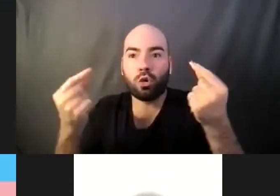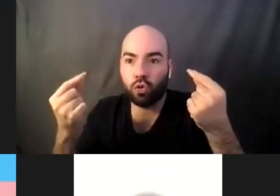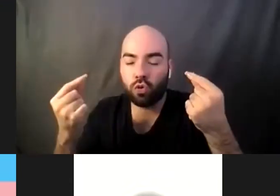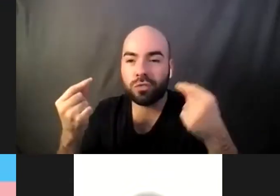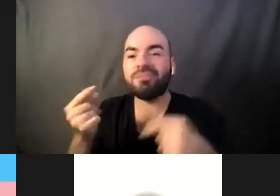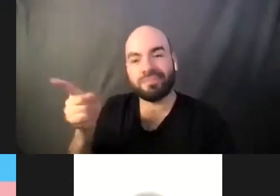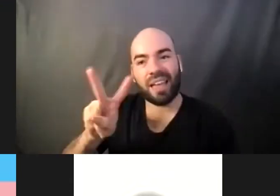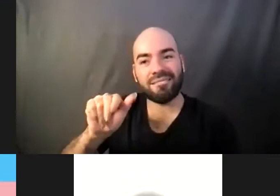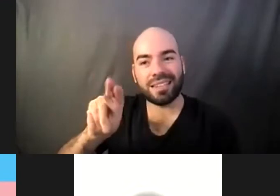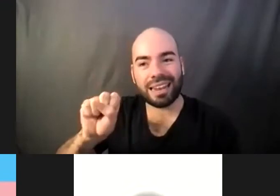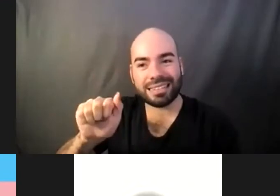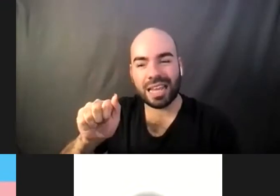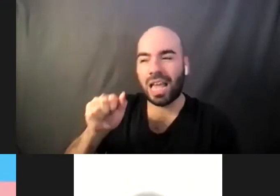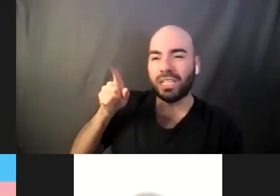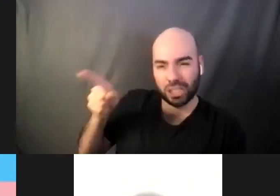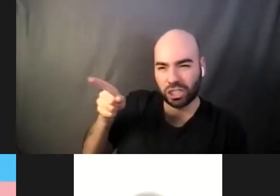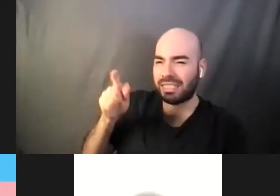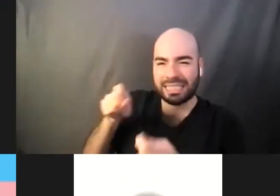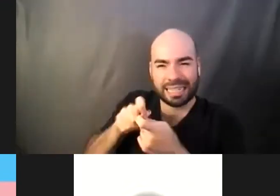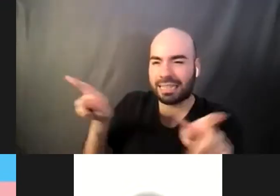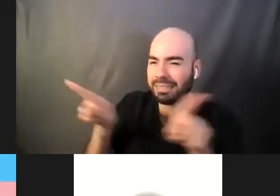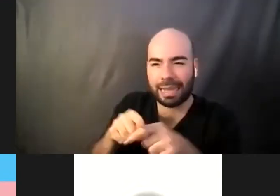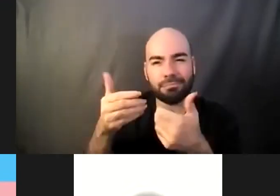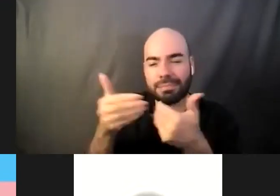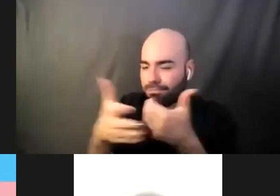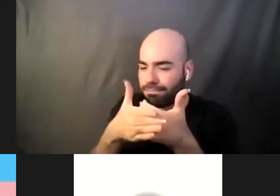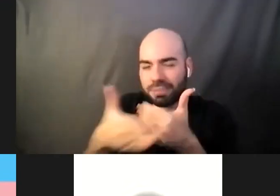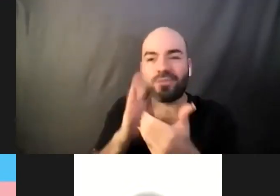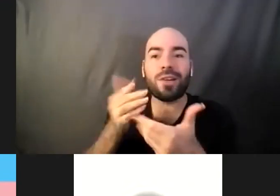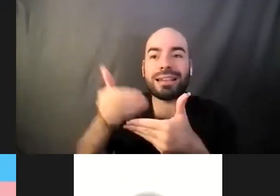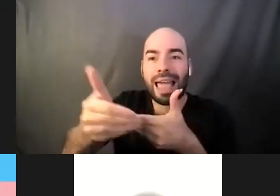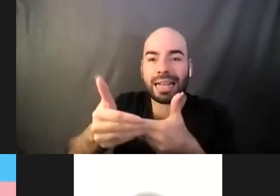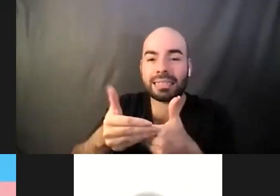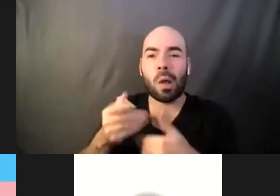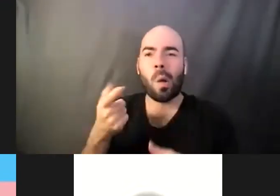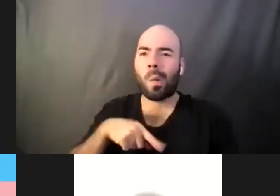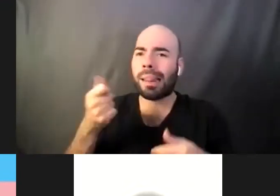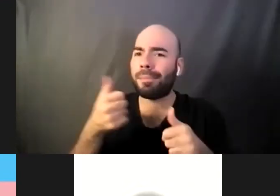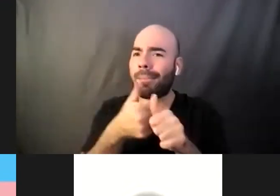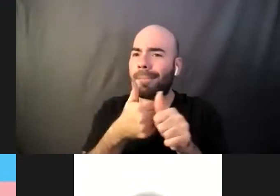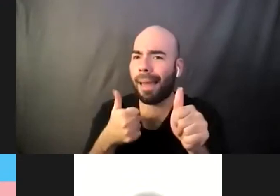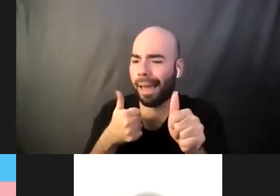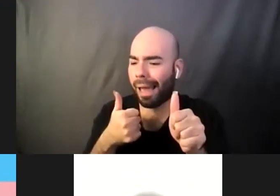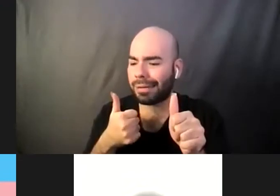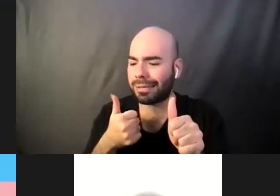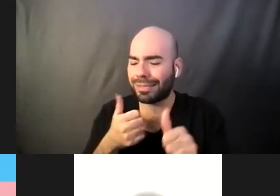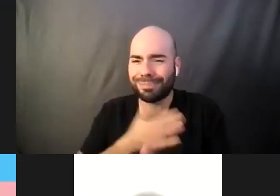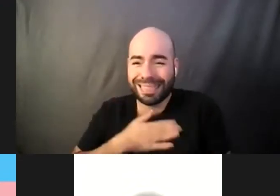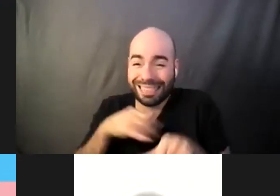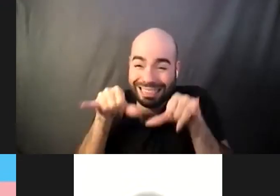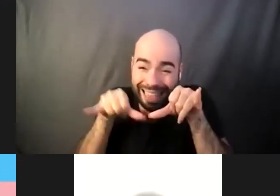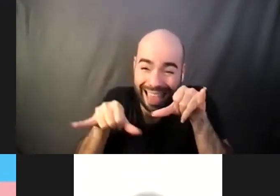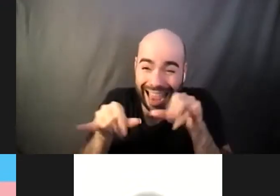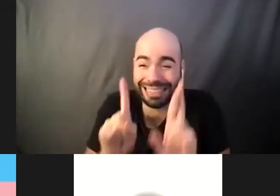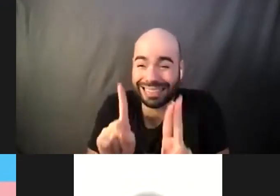people who are at risk. So I want to thank you for that. We are going a little bit over. I just want to ask you to hang on just a few minutes